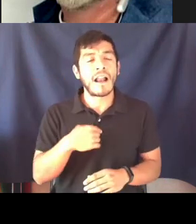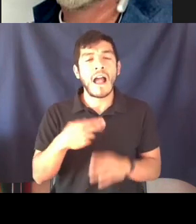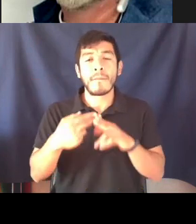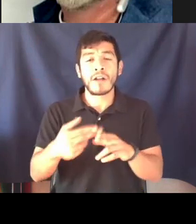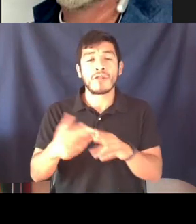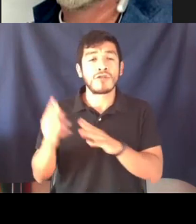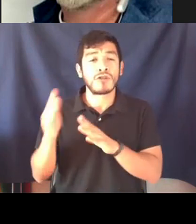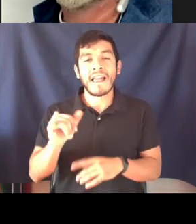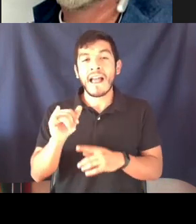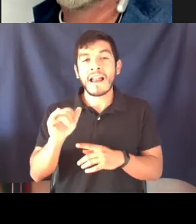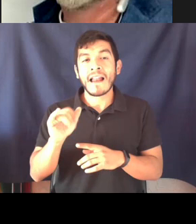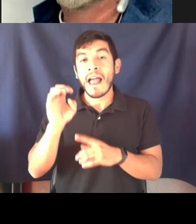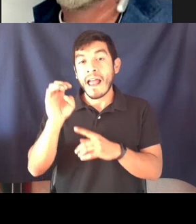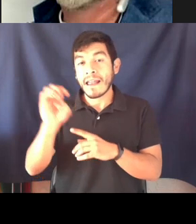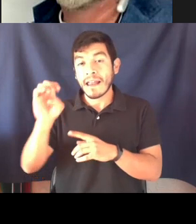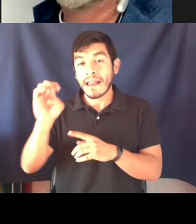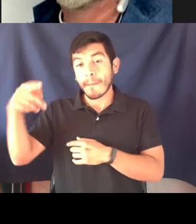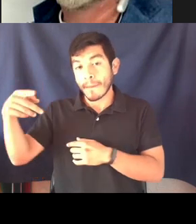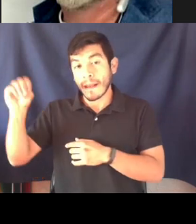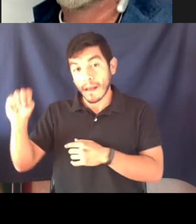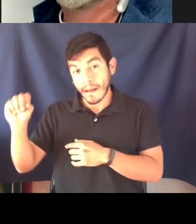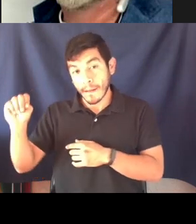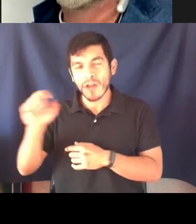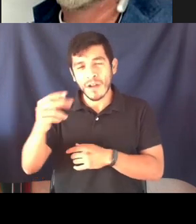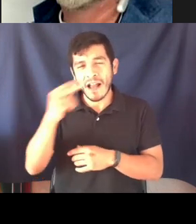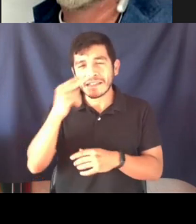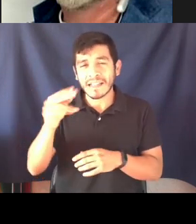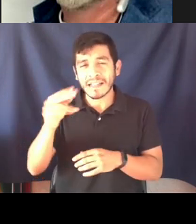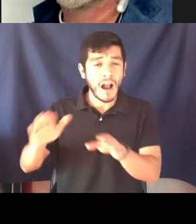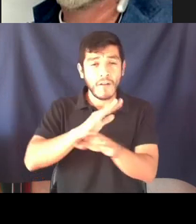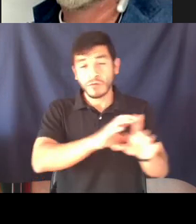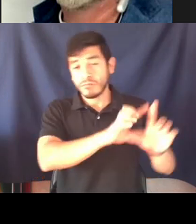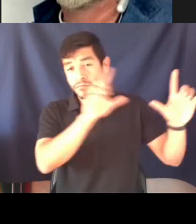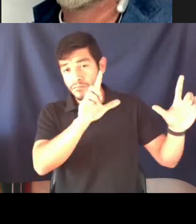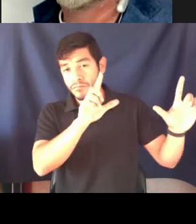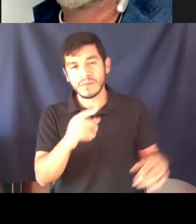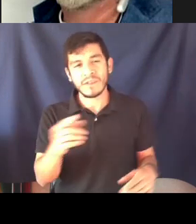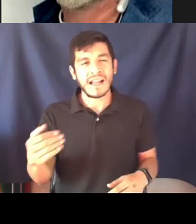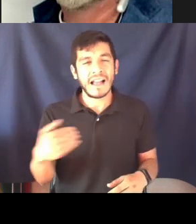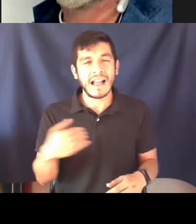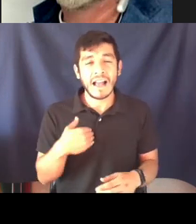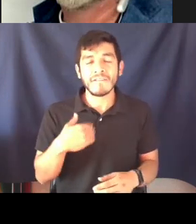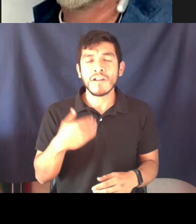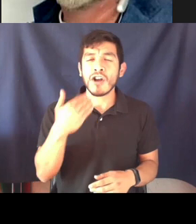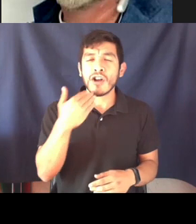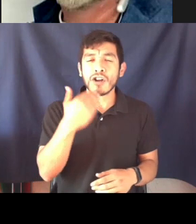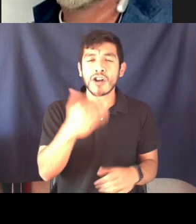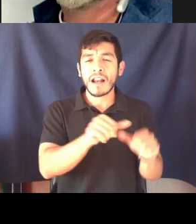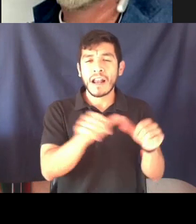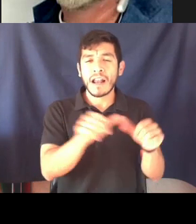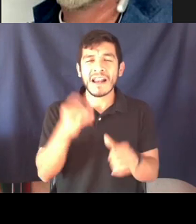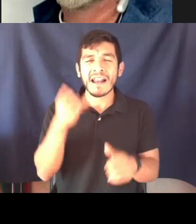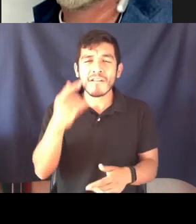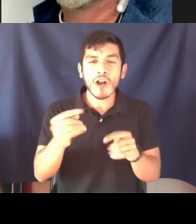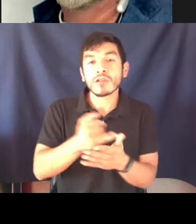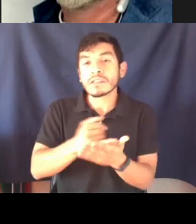cover of it here. It's got a review of the literature. It's got a good section on kind of if you're going to be designing a program that